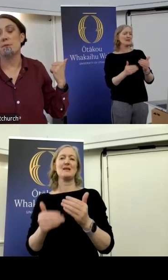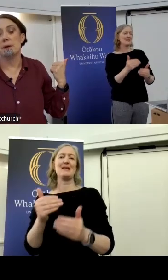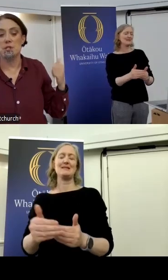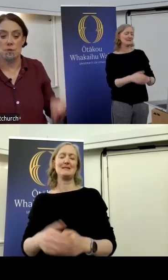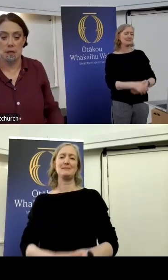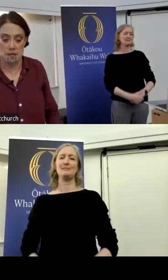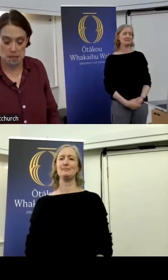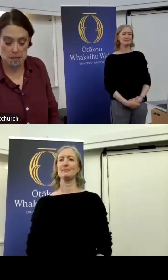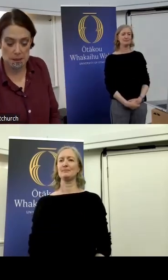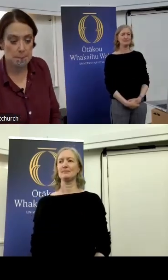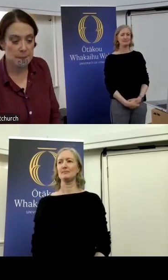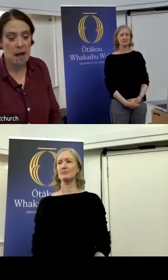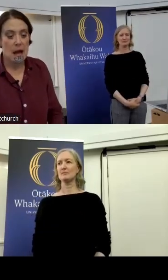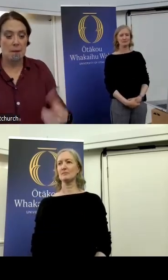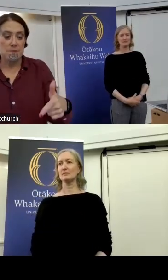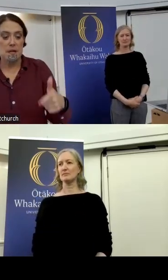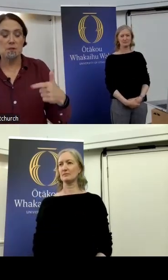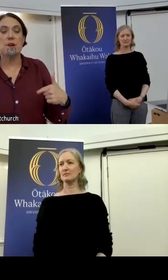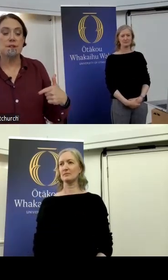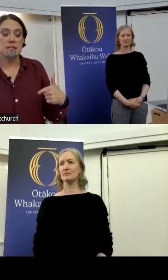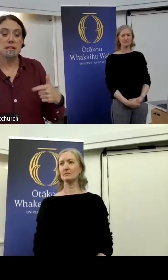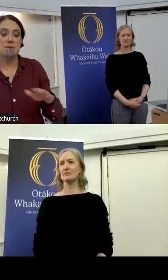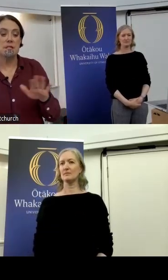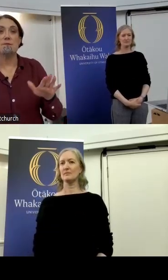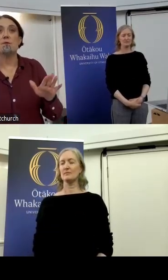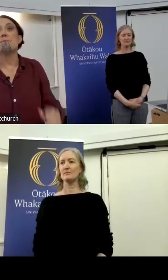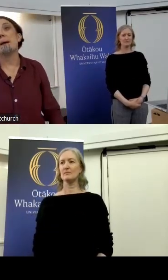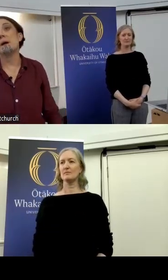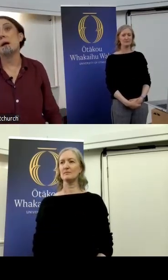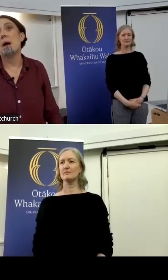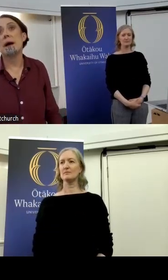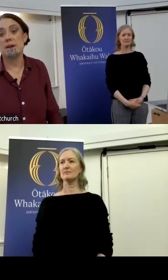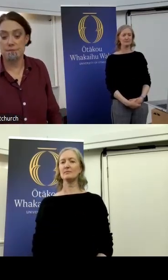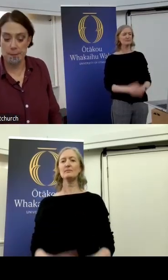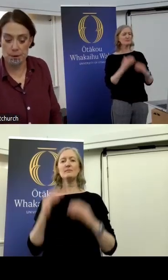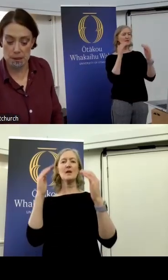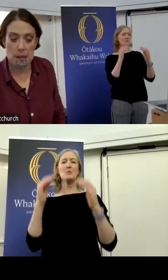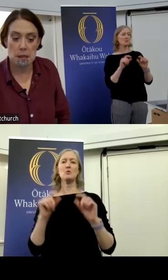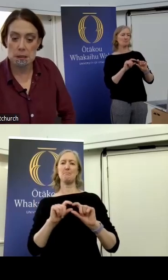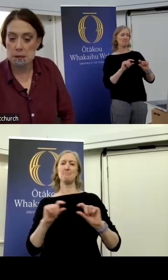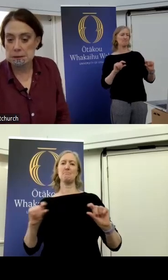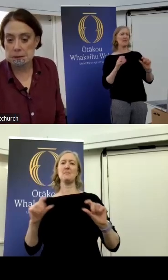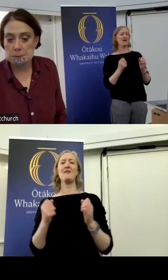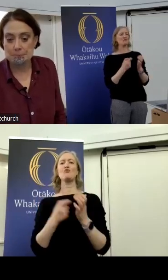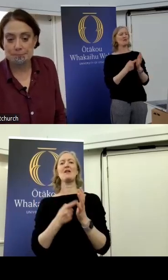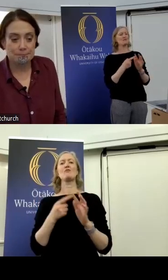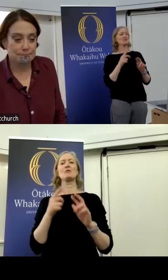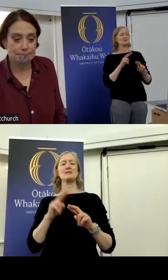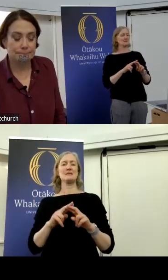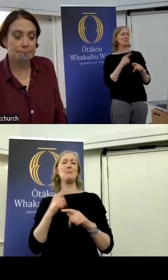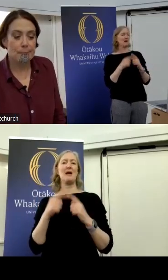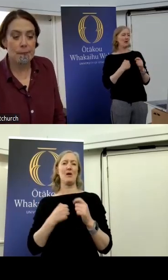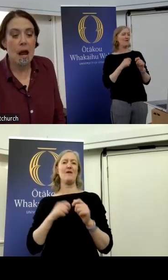implementation pathway and measuring it. The reference there is for the paper about our framework.